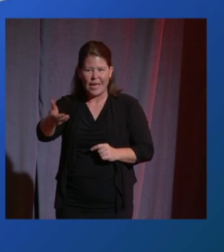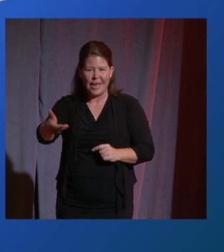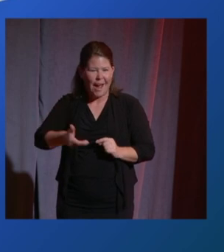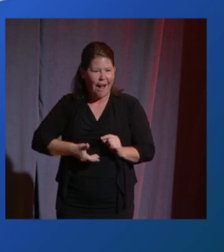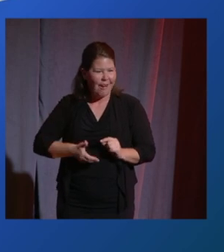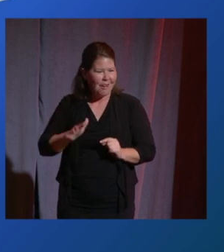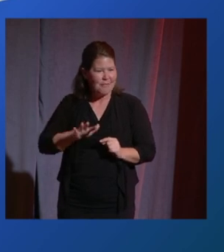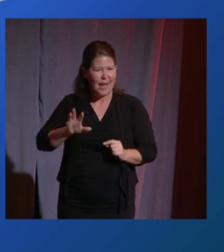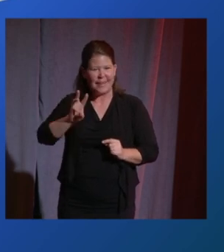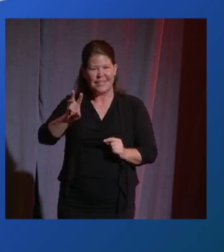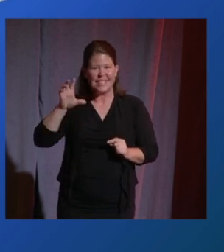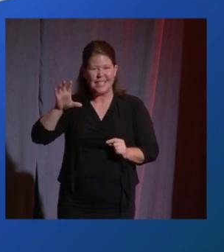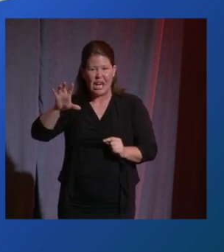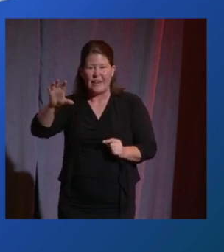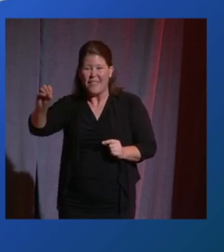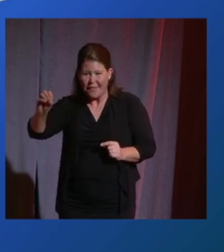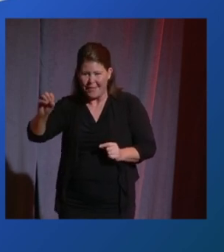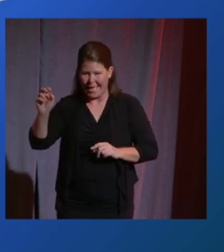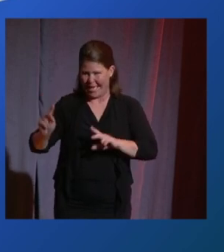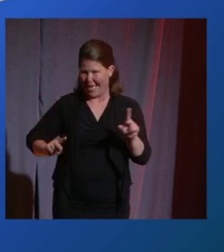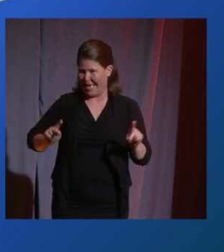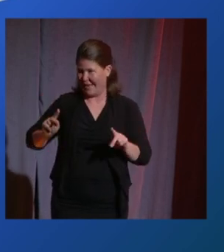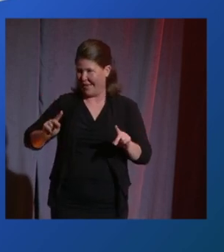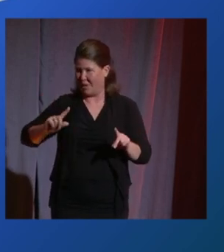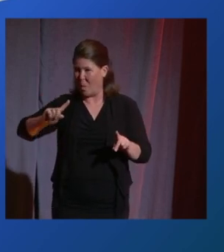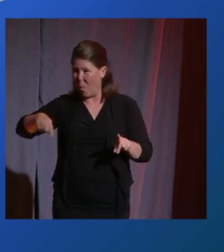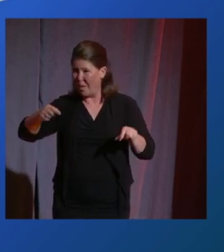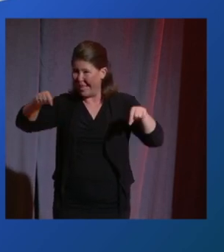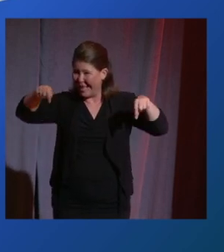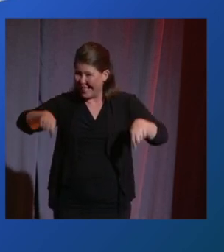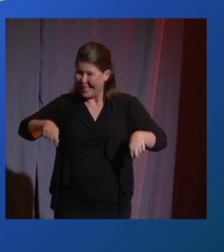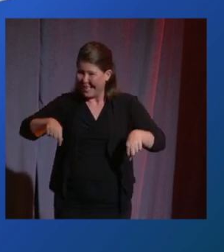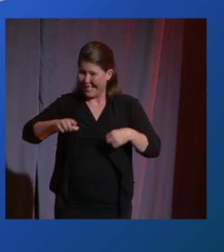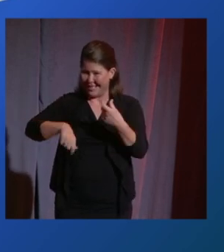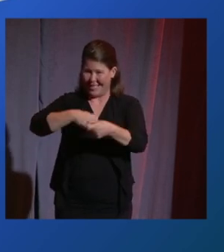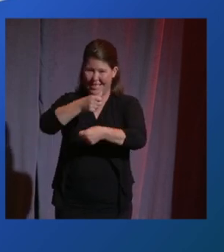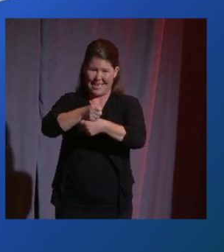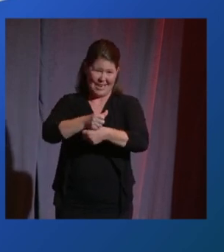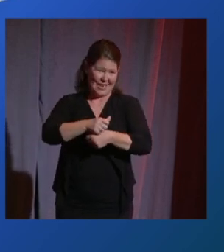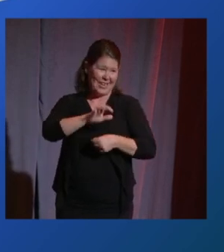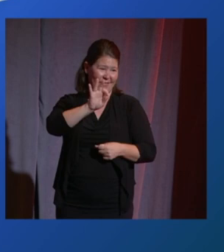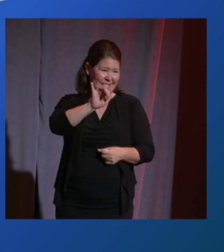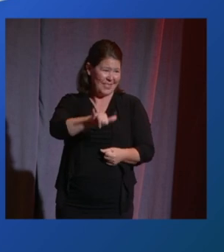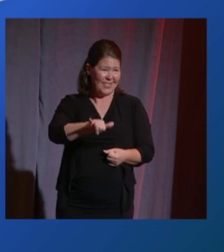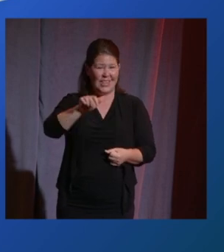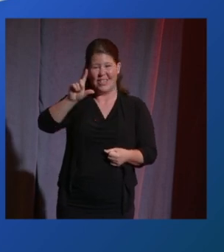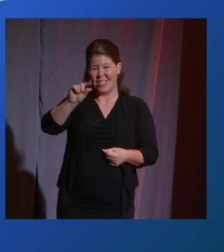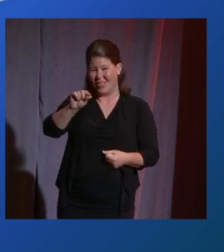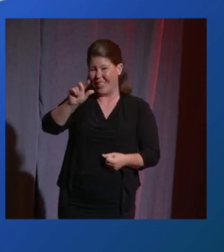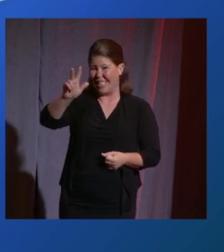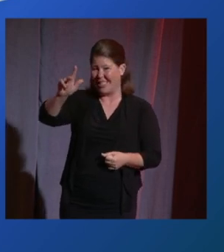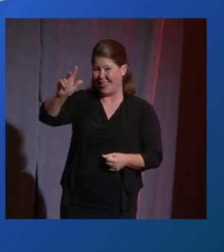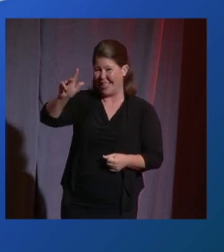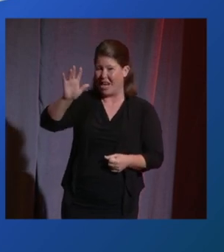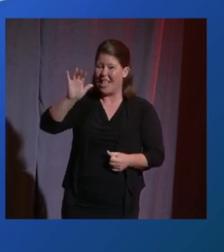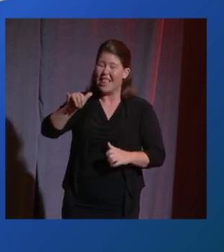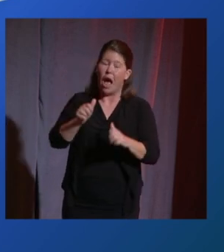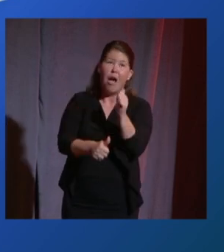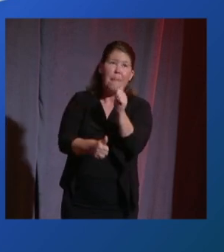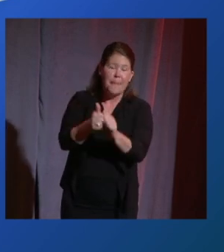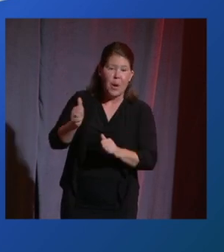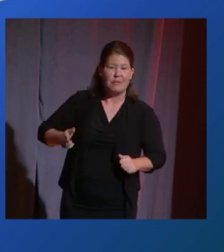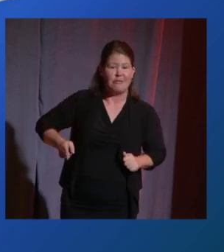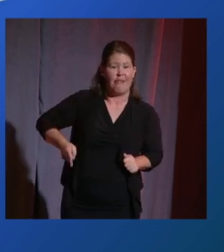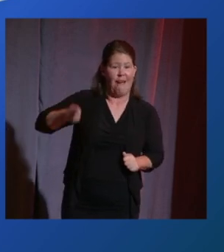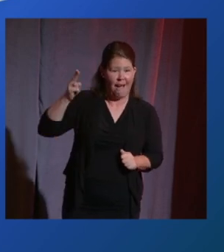individuals um this year alone for fiscal year 2023 that's one of the highest uh rates